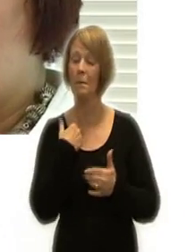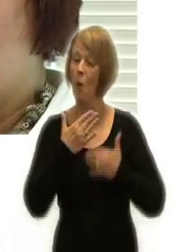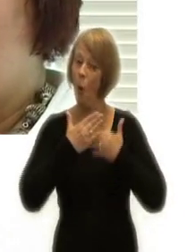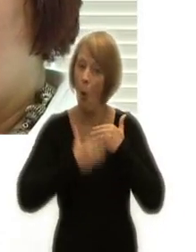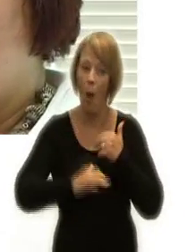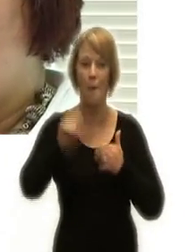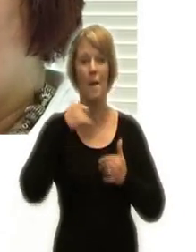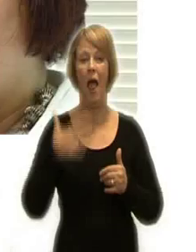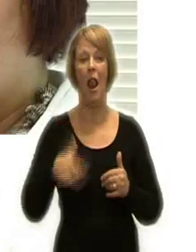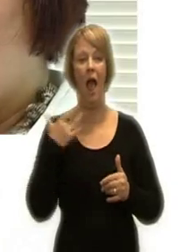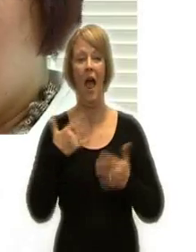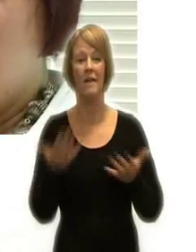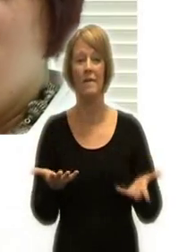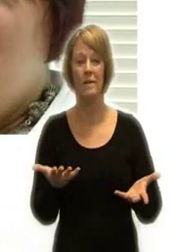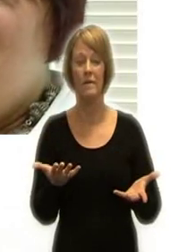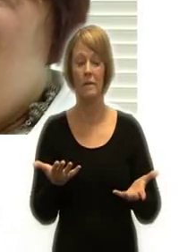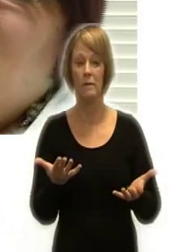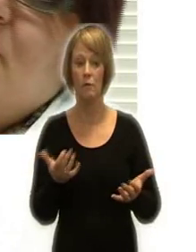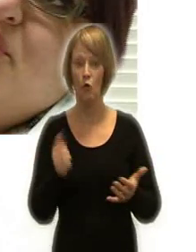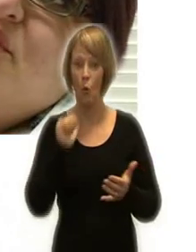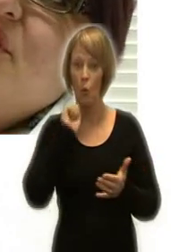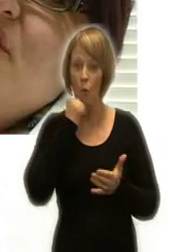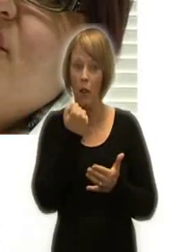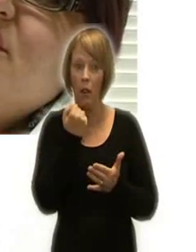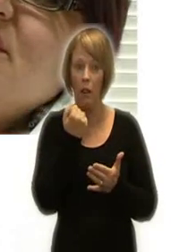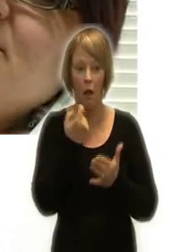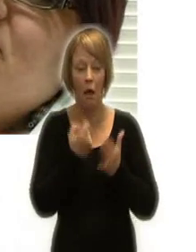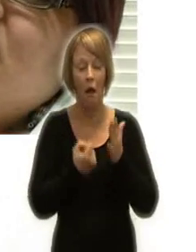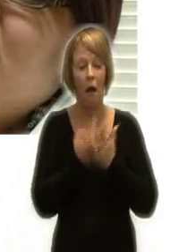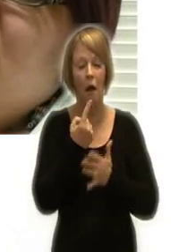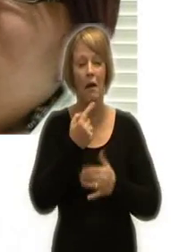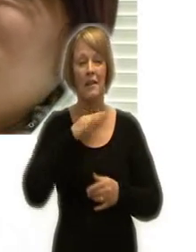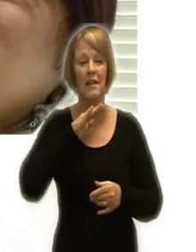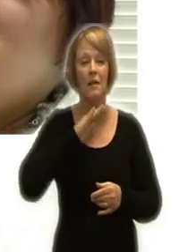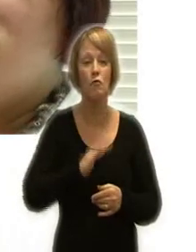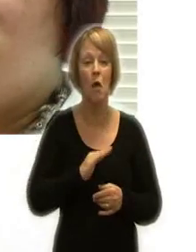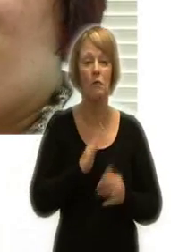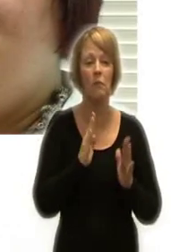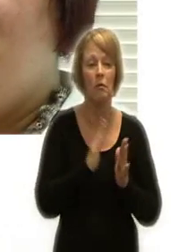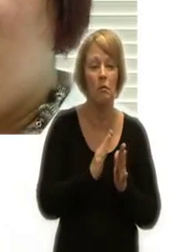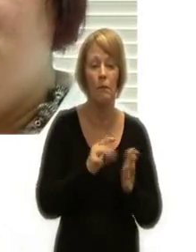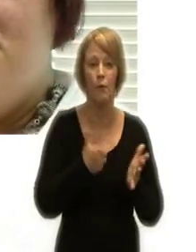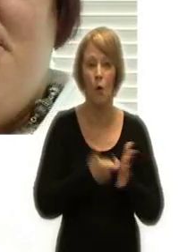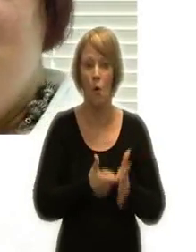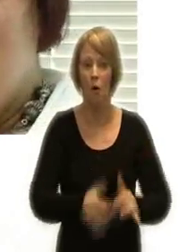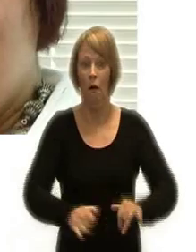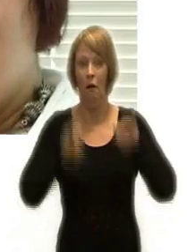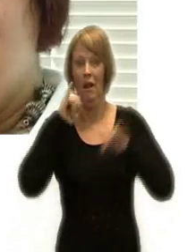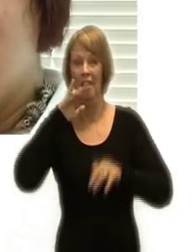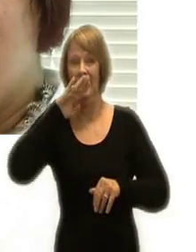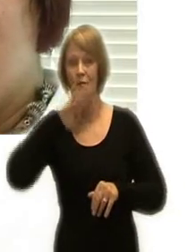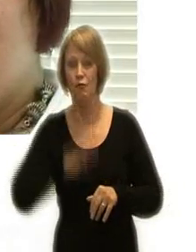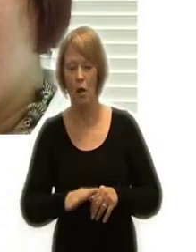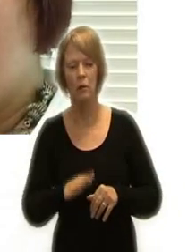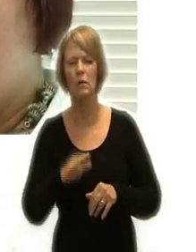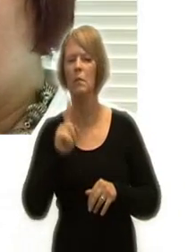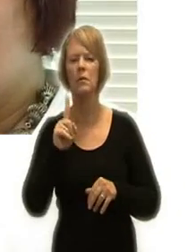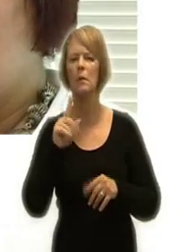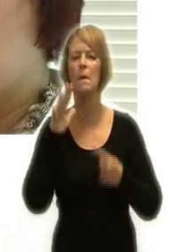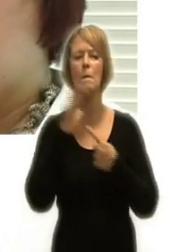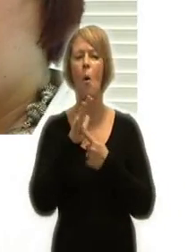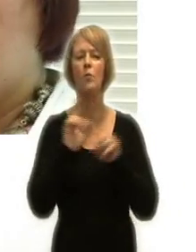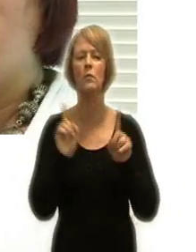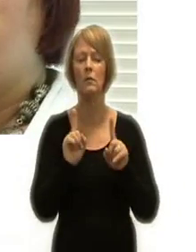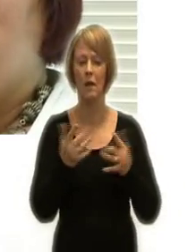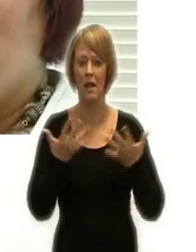have it all of my life. I'm going to have hypothyroidism all of my life. So I'm either going to mimic the symptoms of